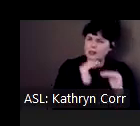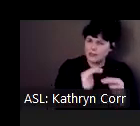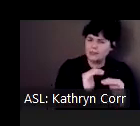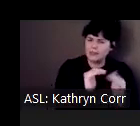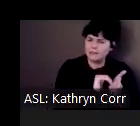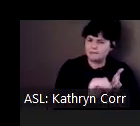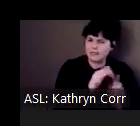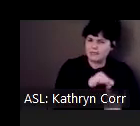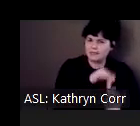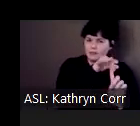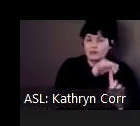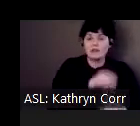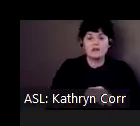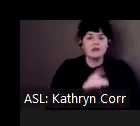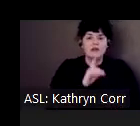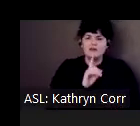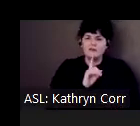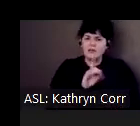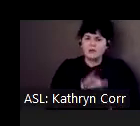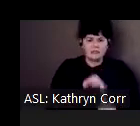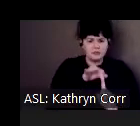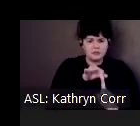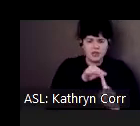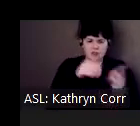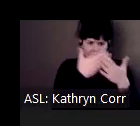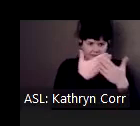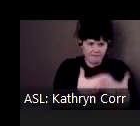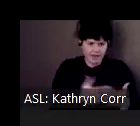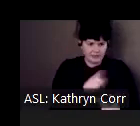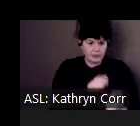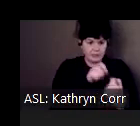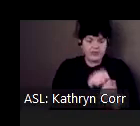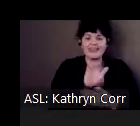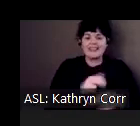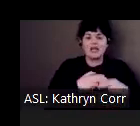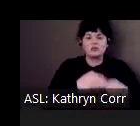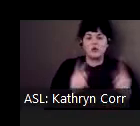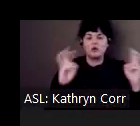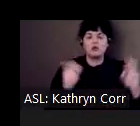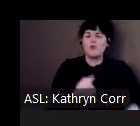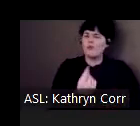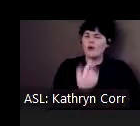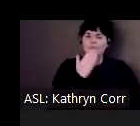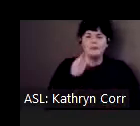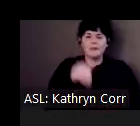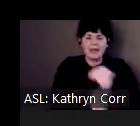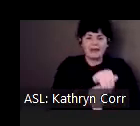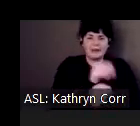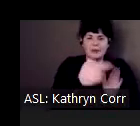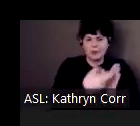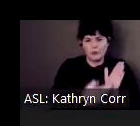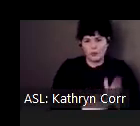very special and fact specific, and it's known as the 1 bad night rule. For multiple